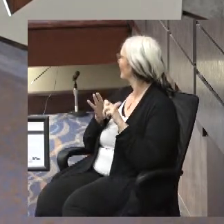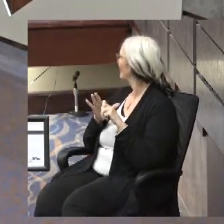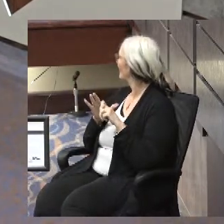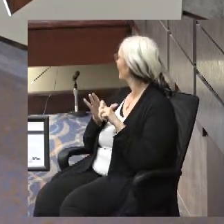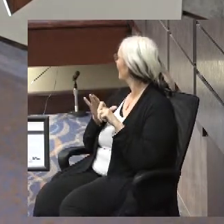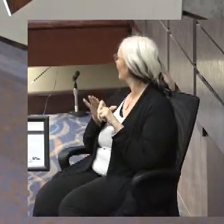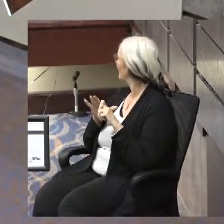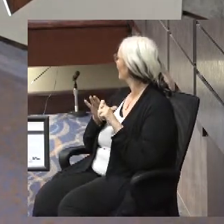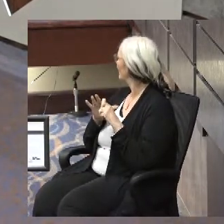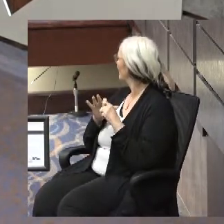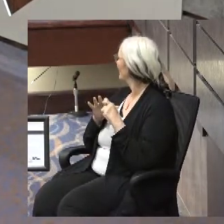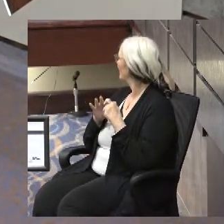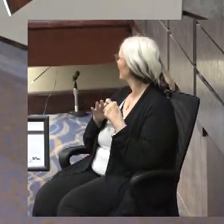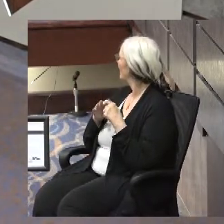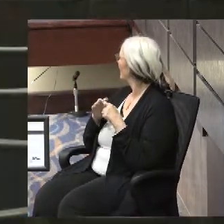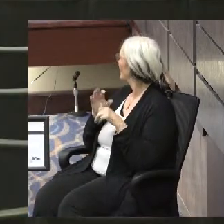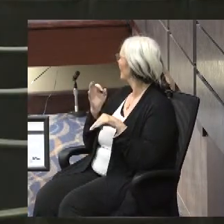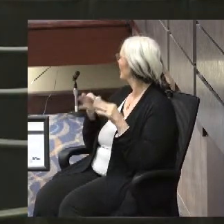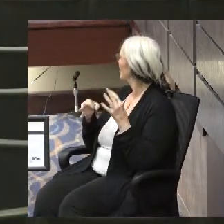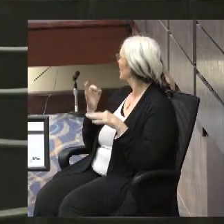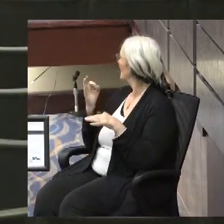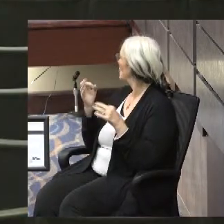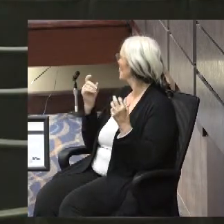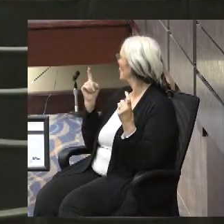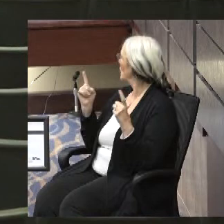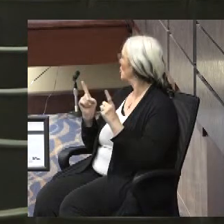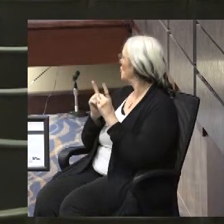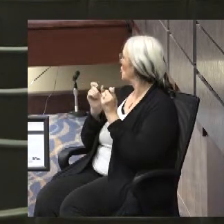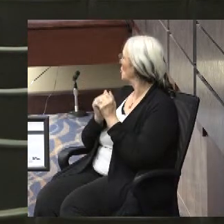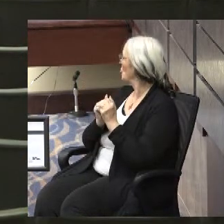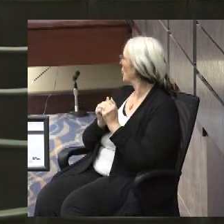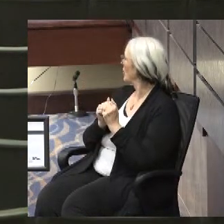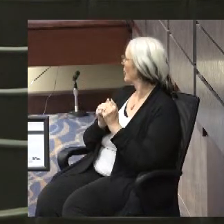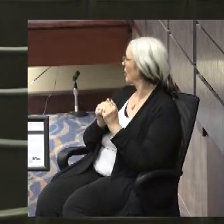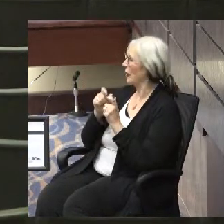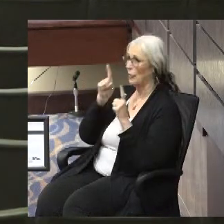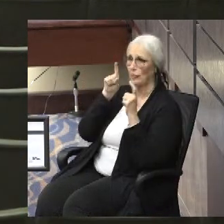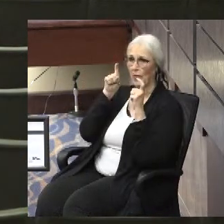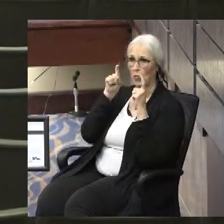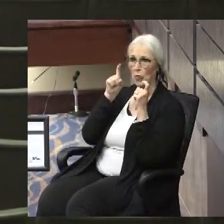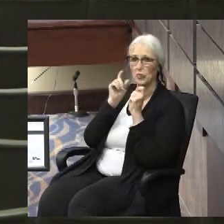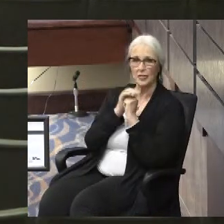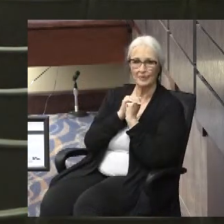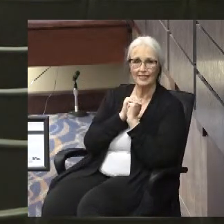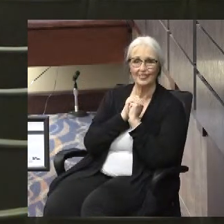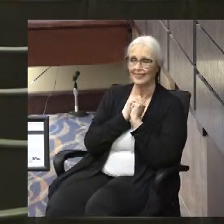And Judge Garcia, if you'll wait right there, we're all going to join you for a photo on the stage right there.